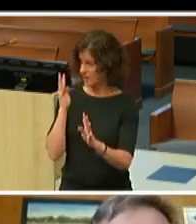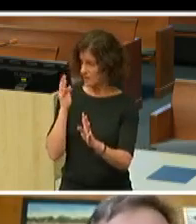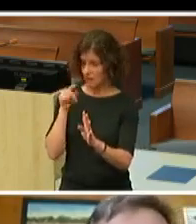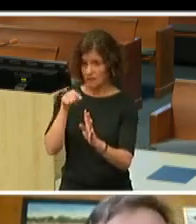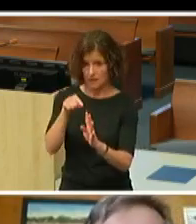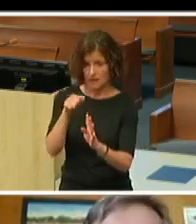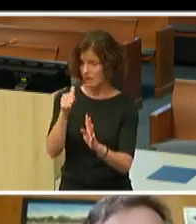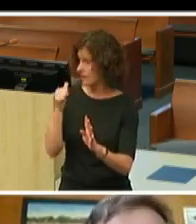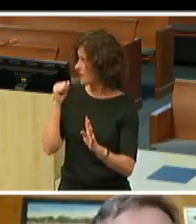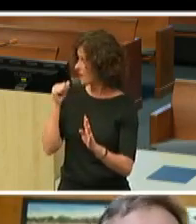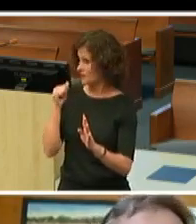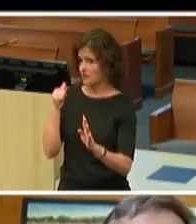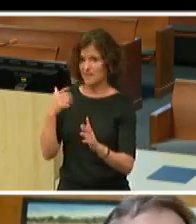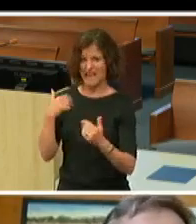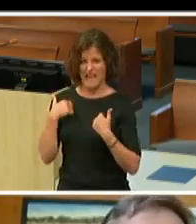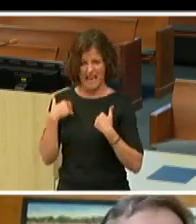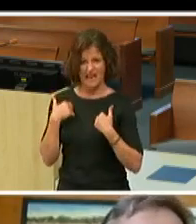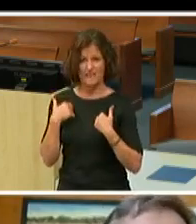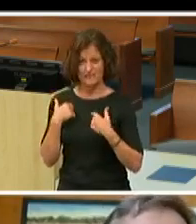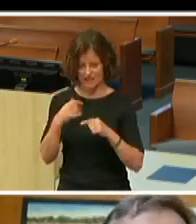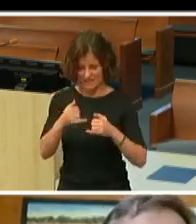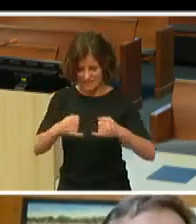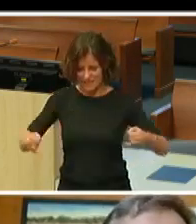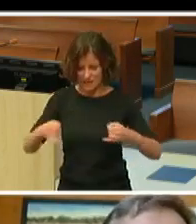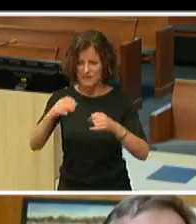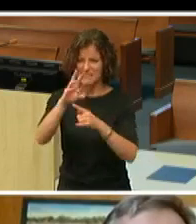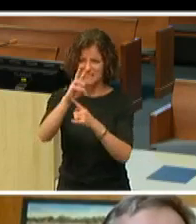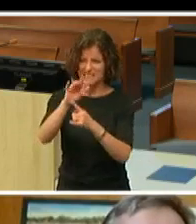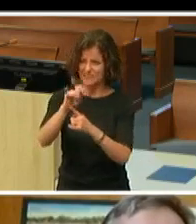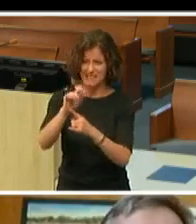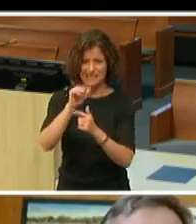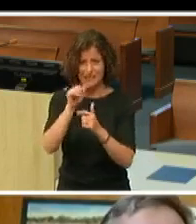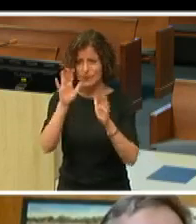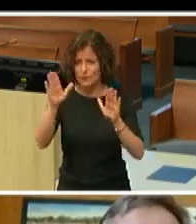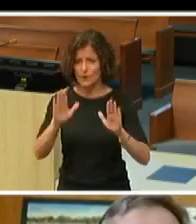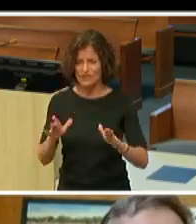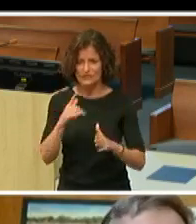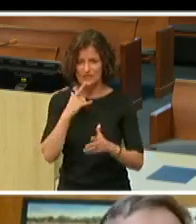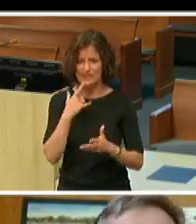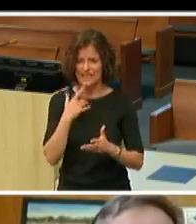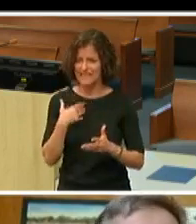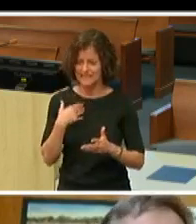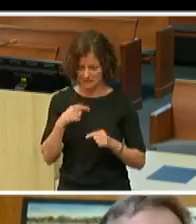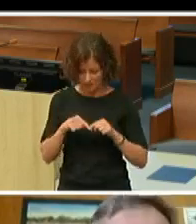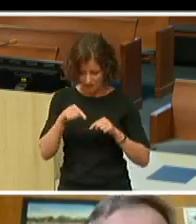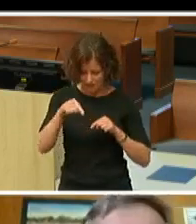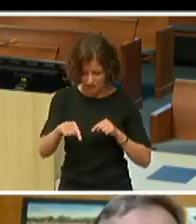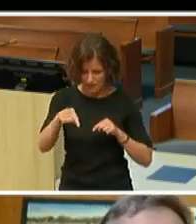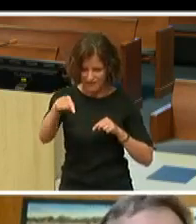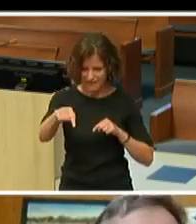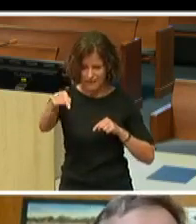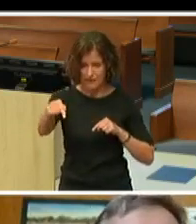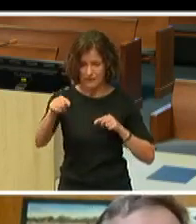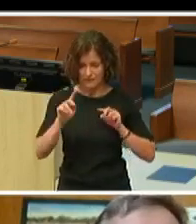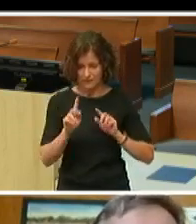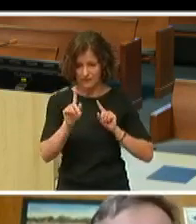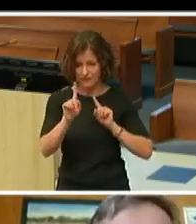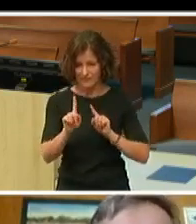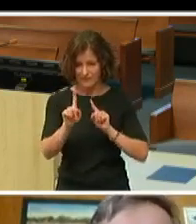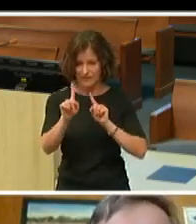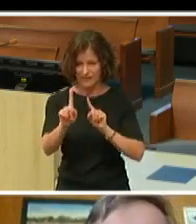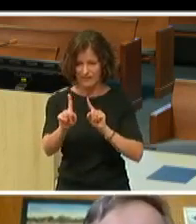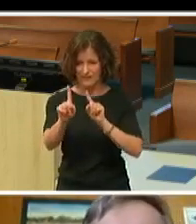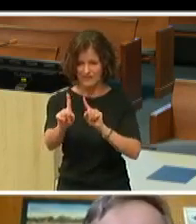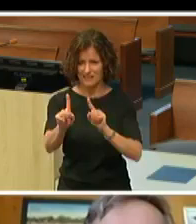not, you know, they have tape 6 feet apart, but even 6 feet is not great, and it's highly variable. People are moving, pulsing, going back and forth.